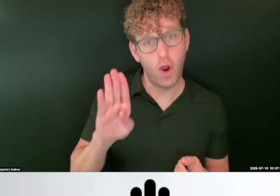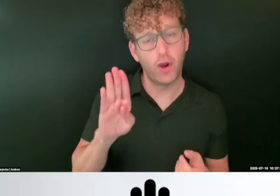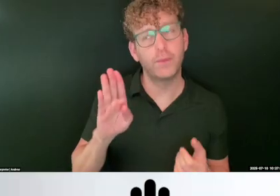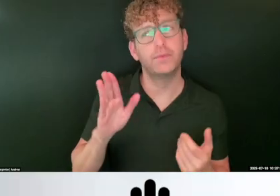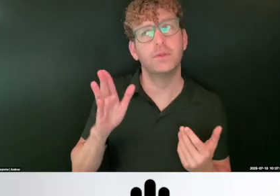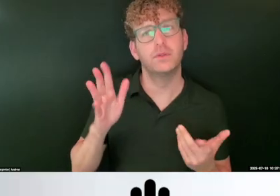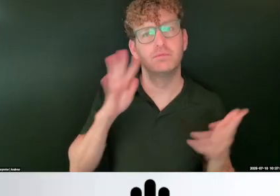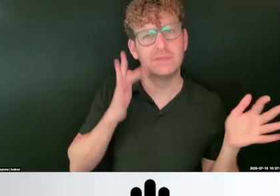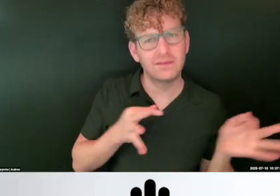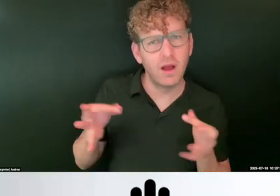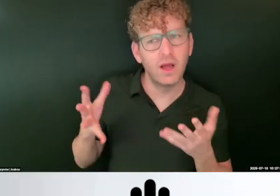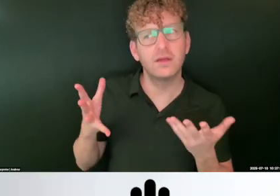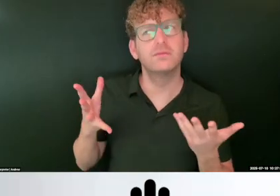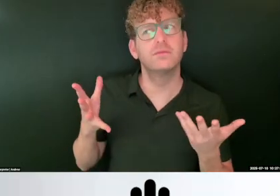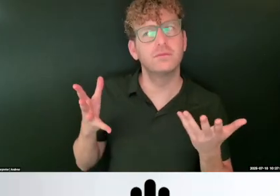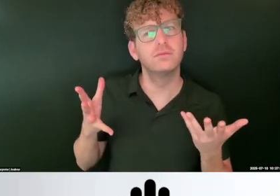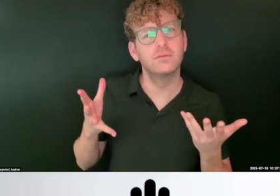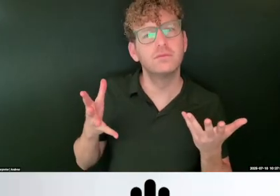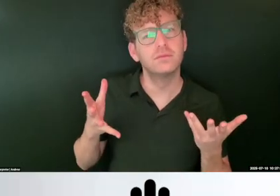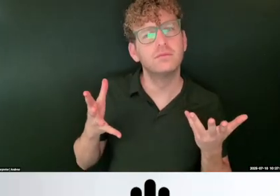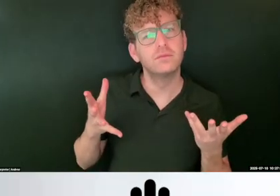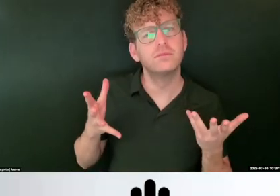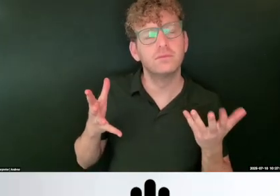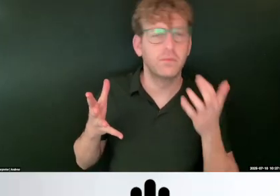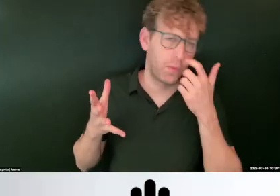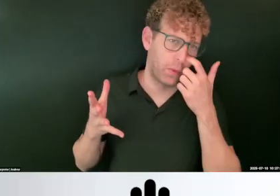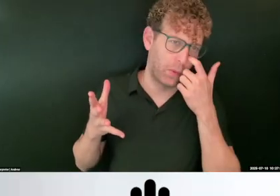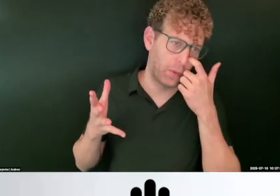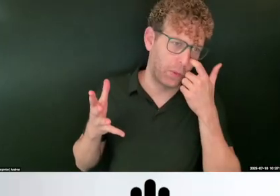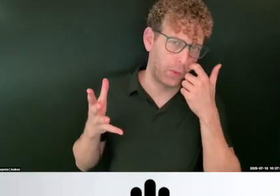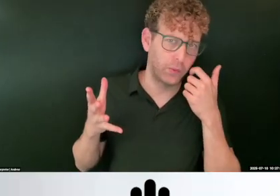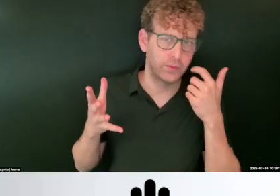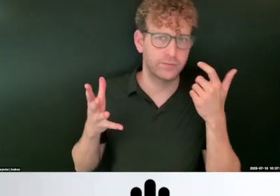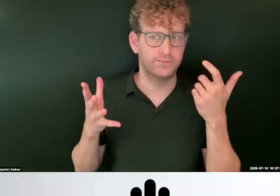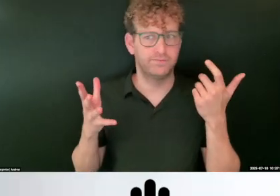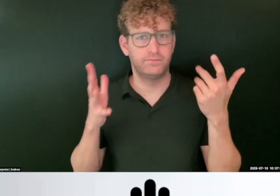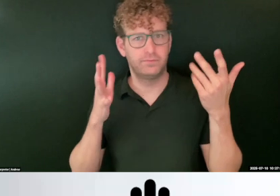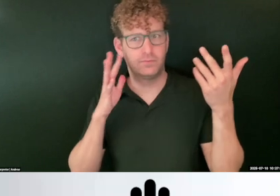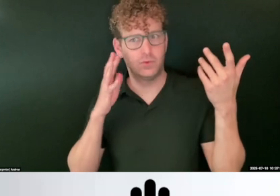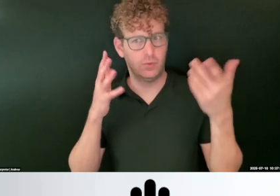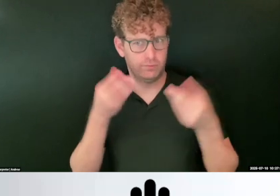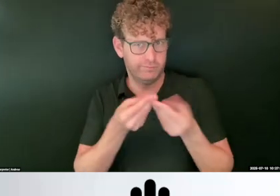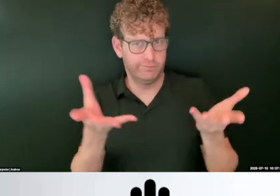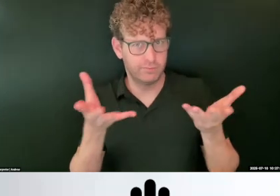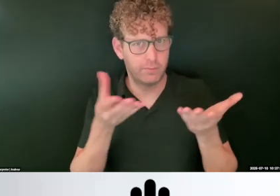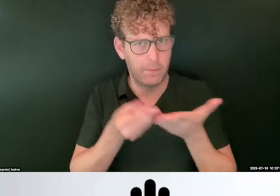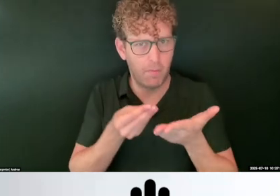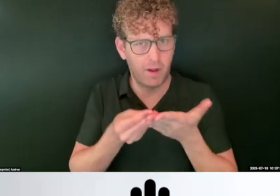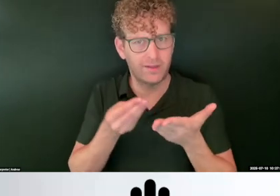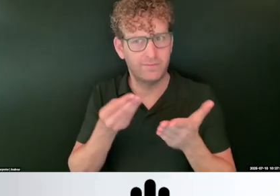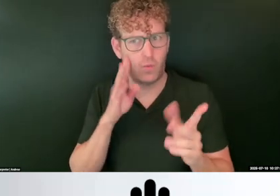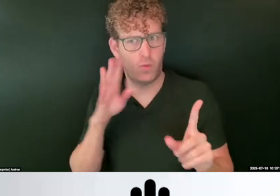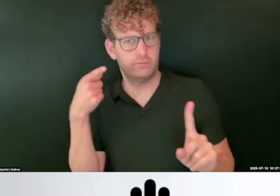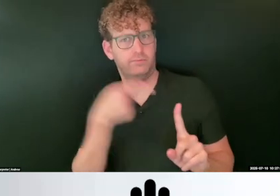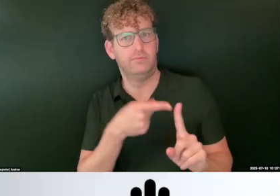some choices, some discretion to allocate it towards Clean Cars for All, but the districts don't have to do